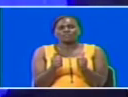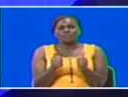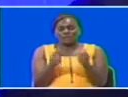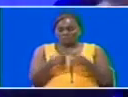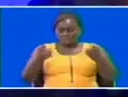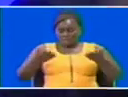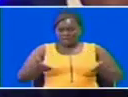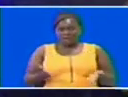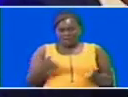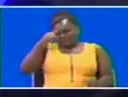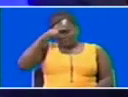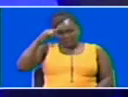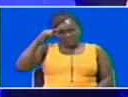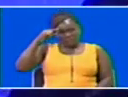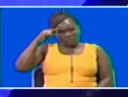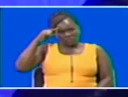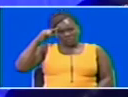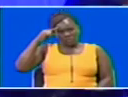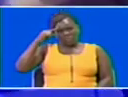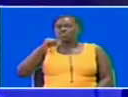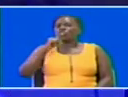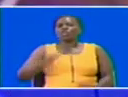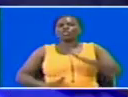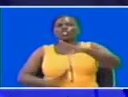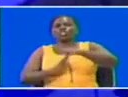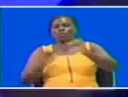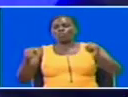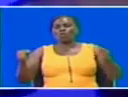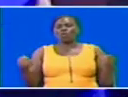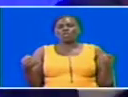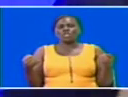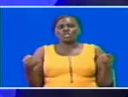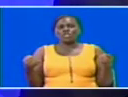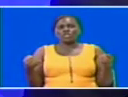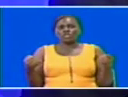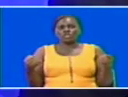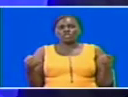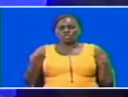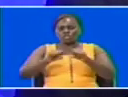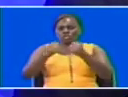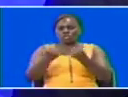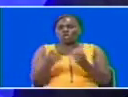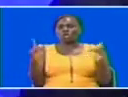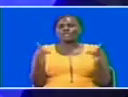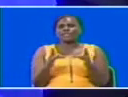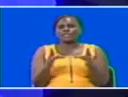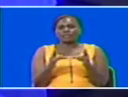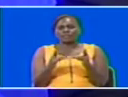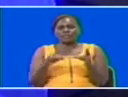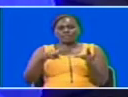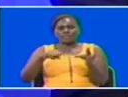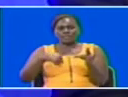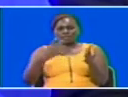here, because we are not on top of the news, it is on TV, it's on radio, it's on social media, we